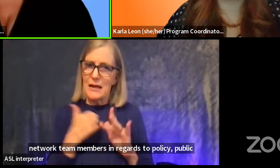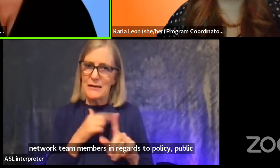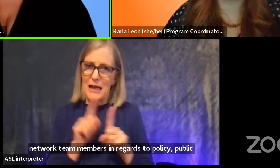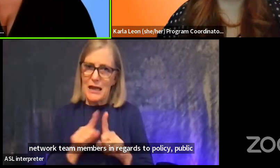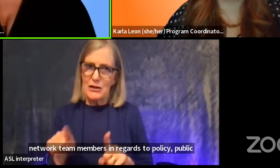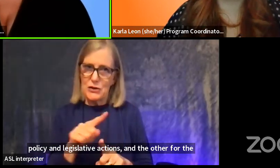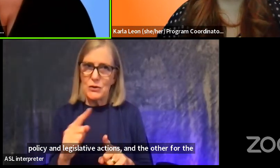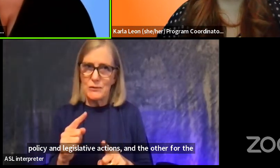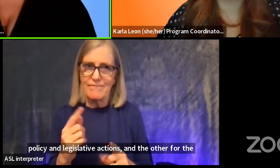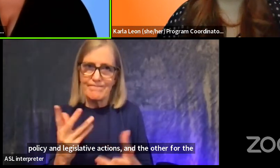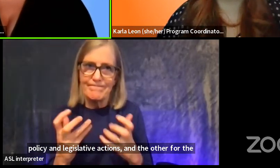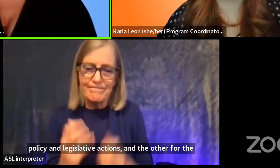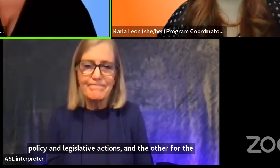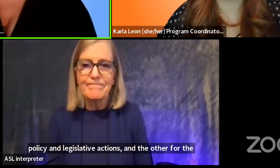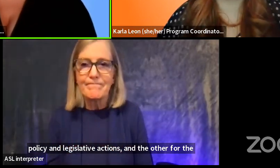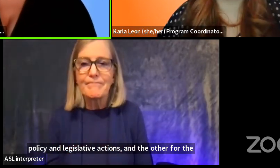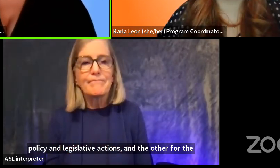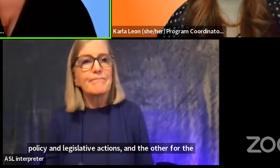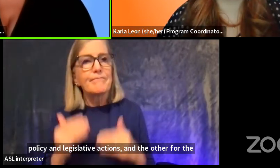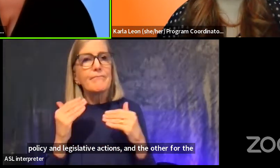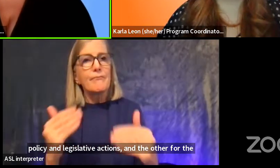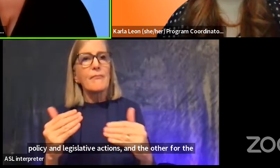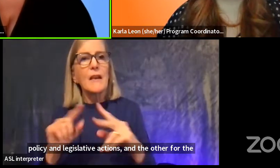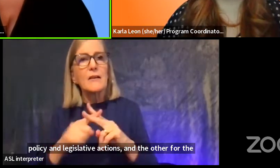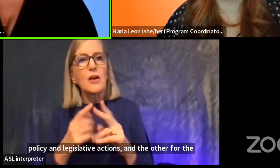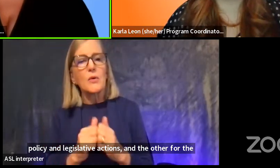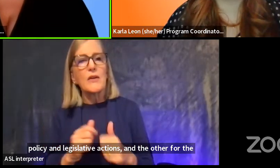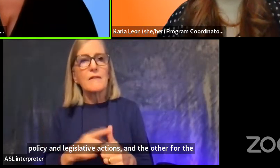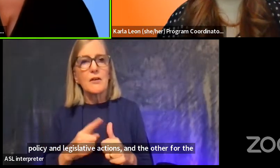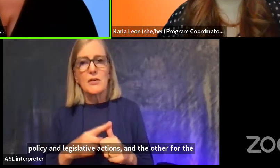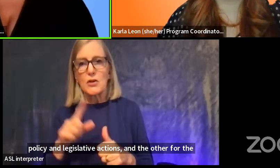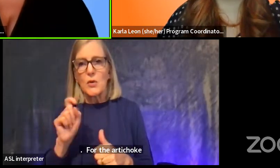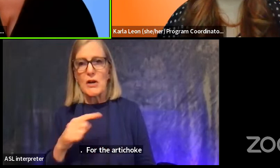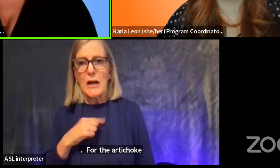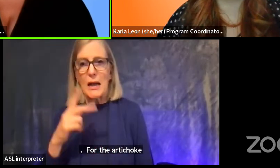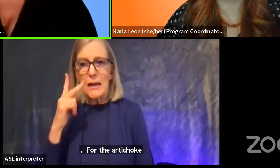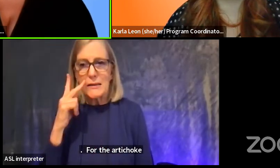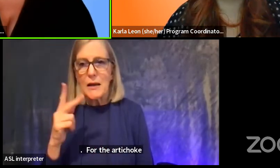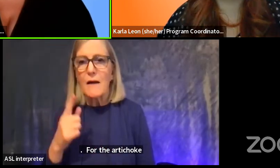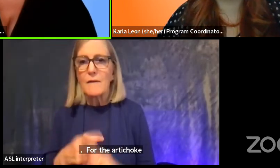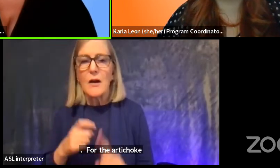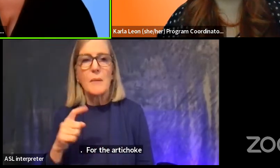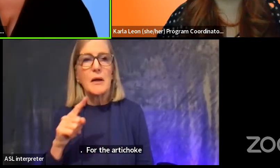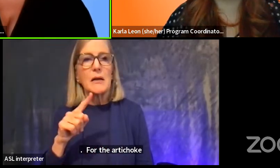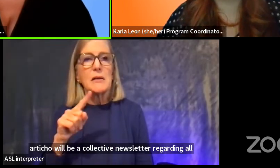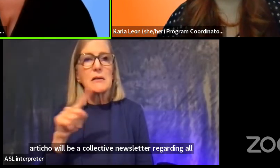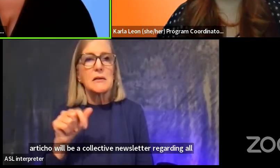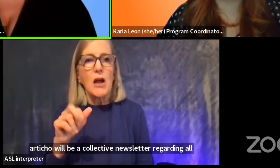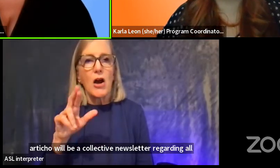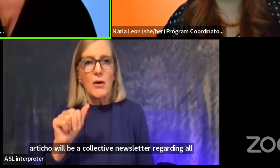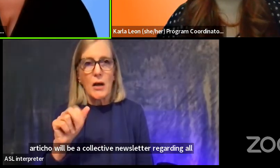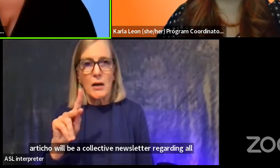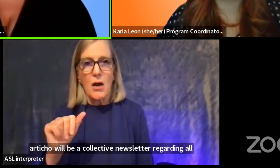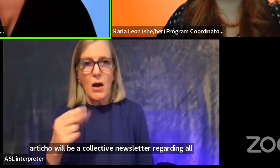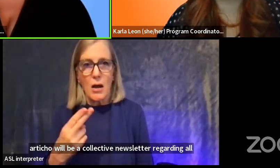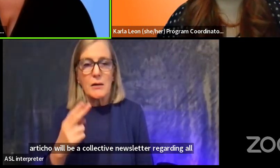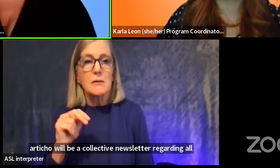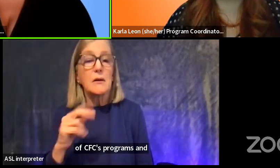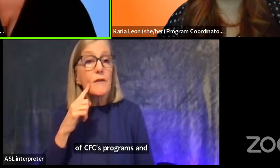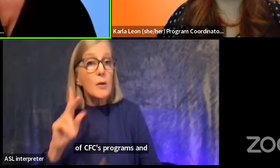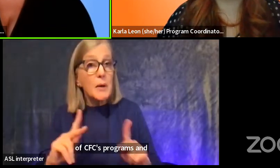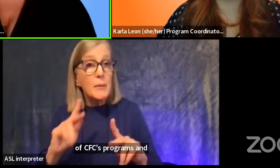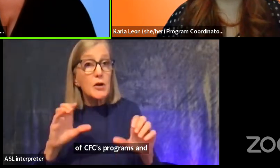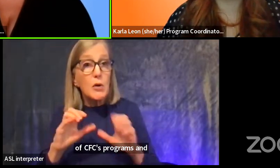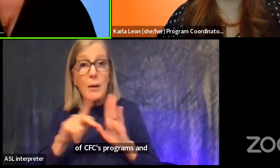So let's go ahead and get started with the first one I've gotten in. From Zara Khan, for the folks doing policy work, do you